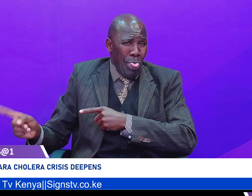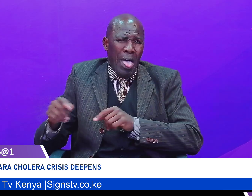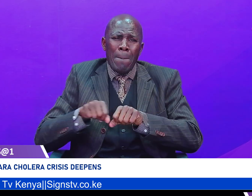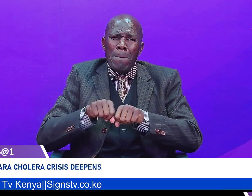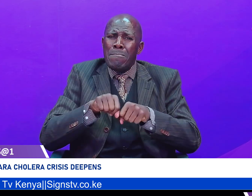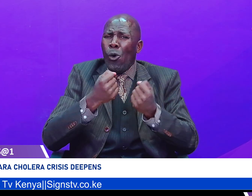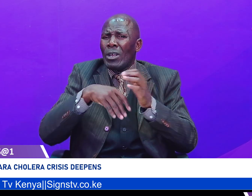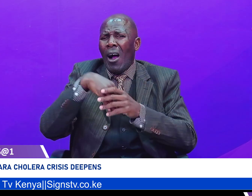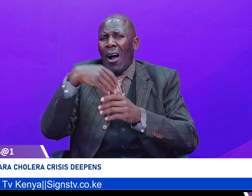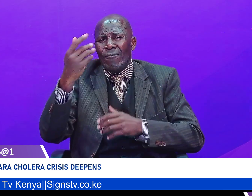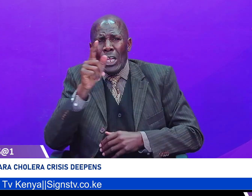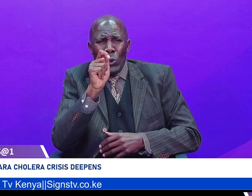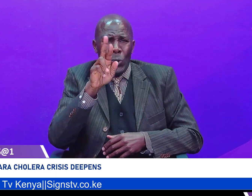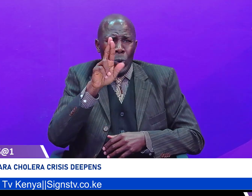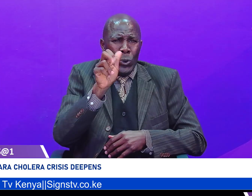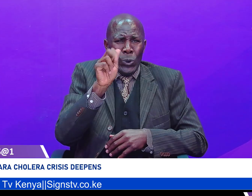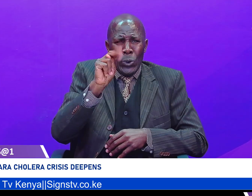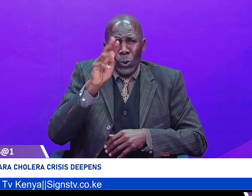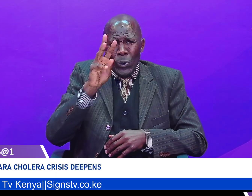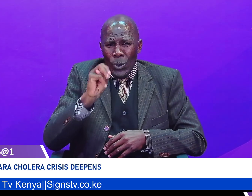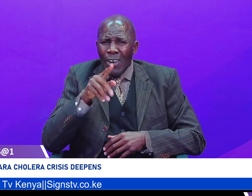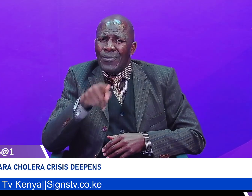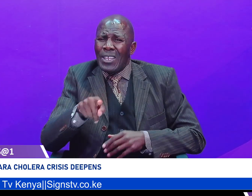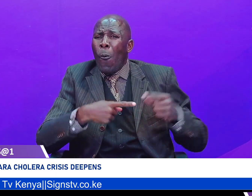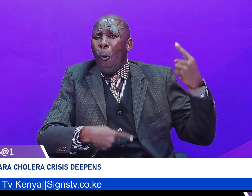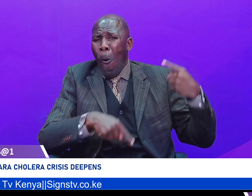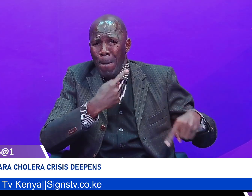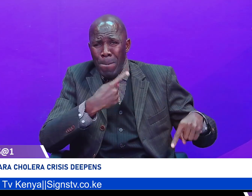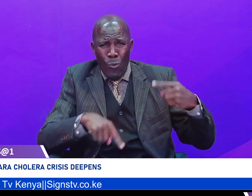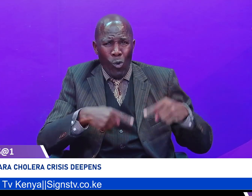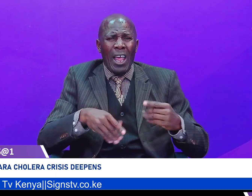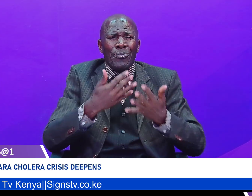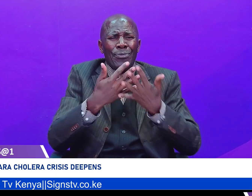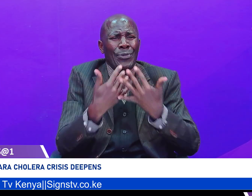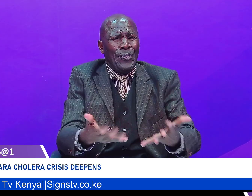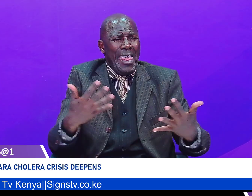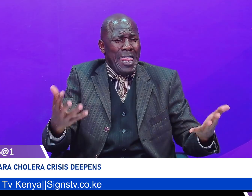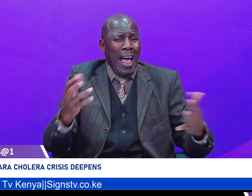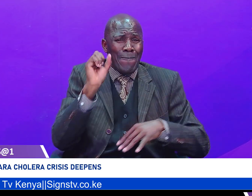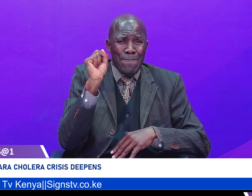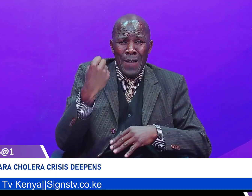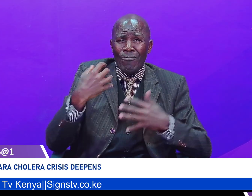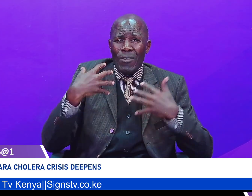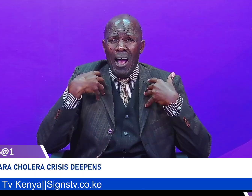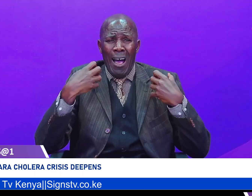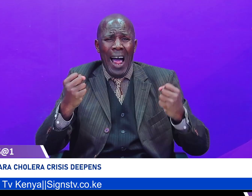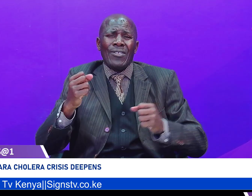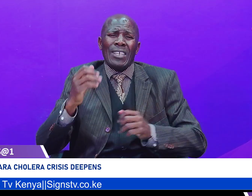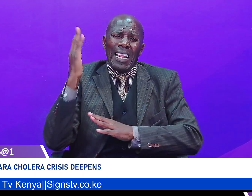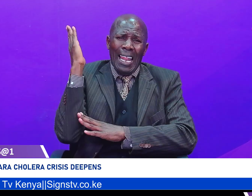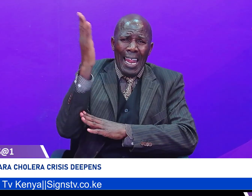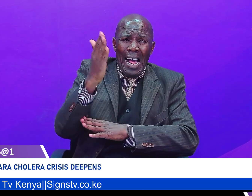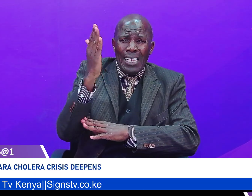the death toll from the suspected cholera outbreak in Transmara tragically climbing to